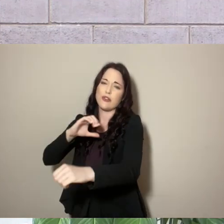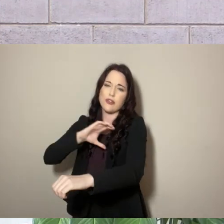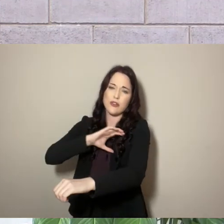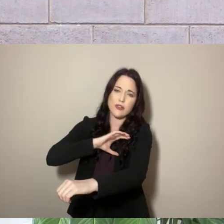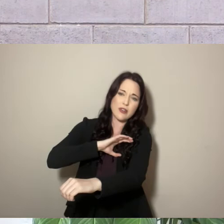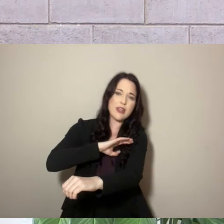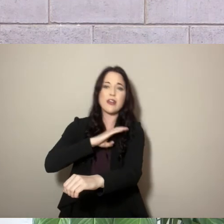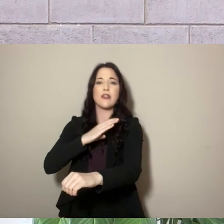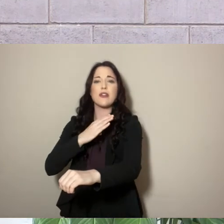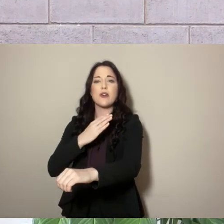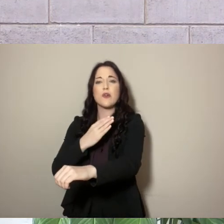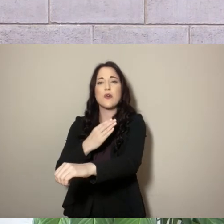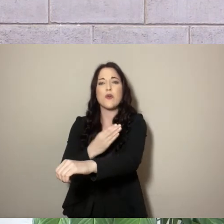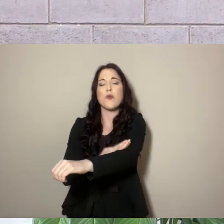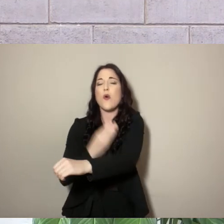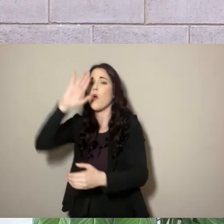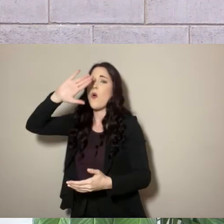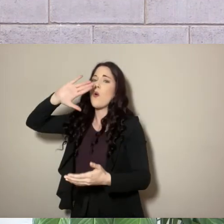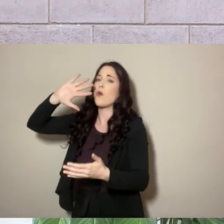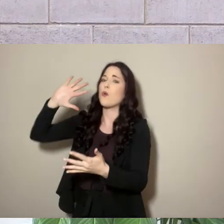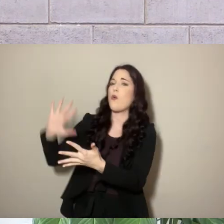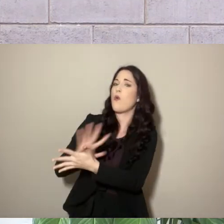power and the